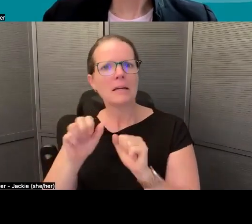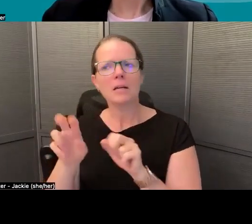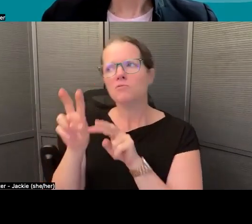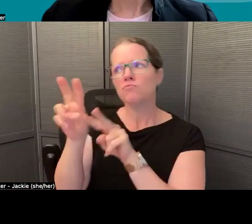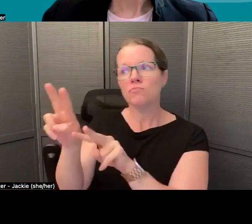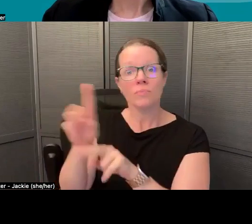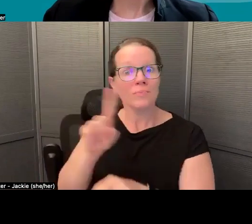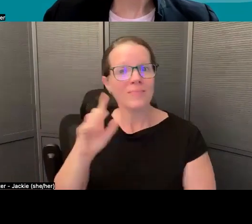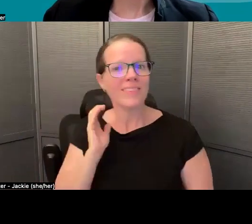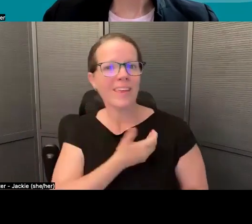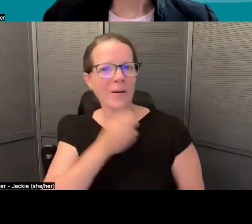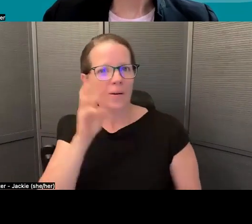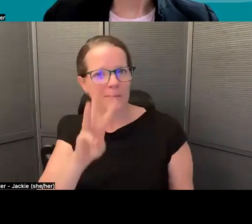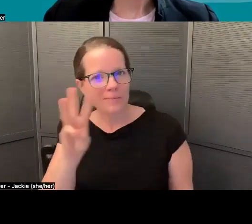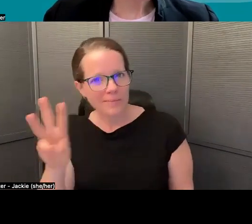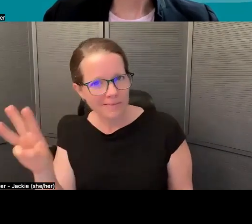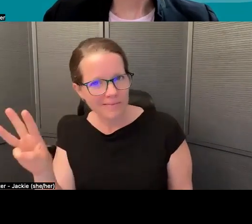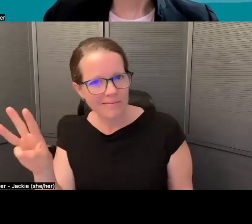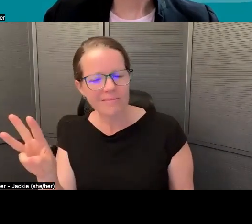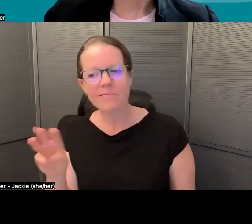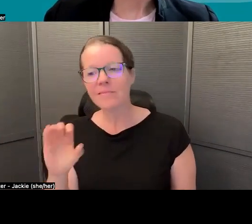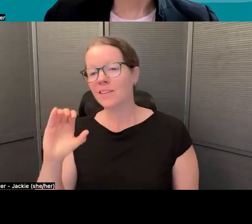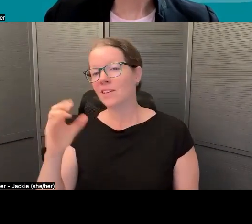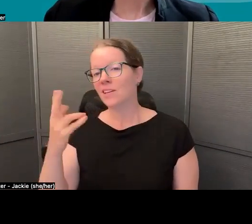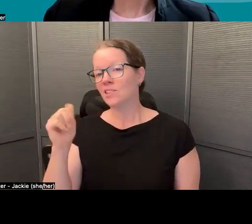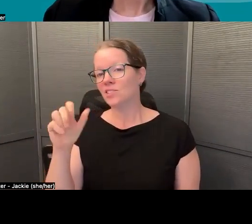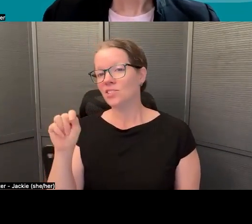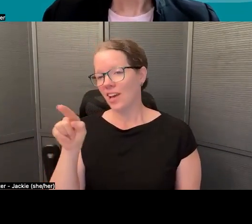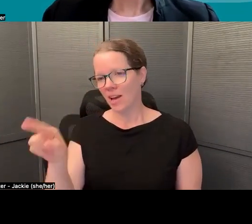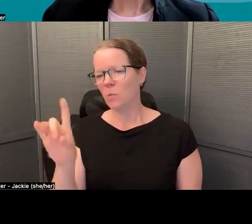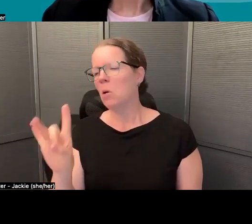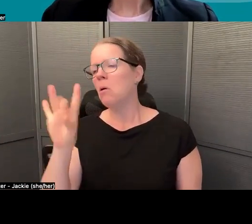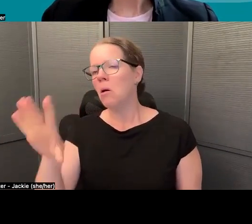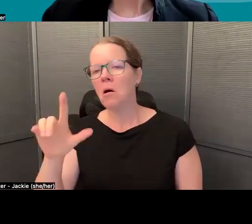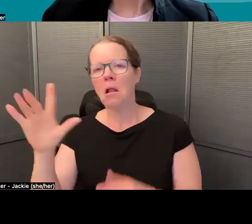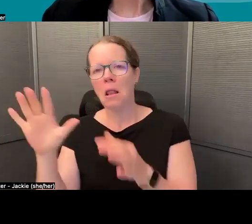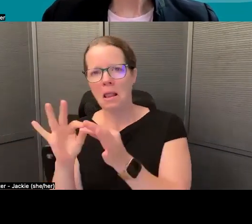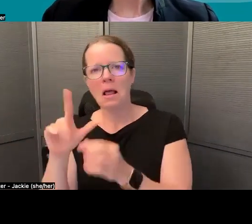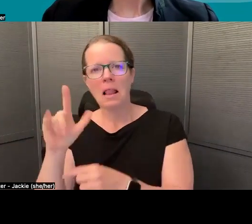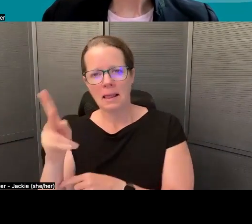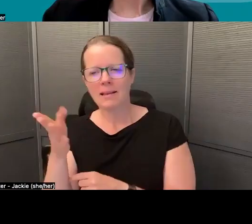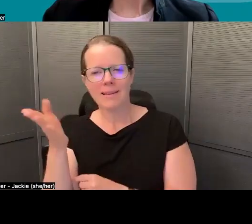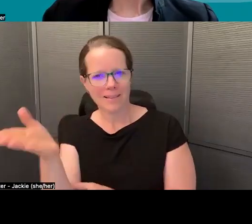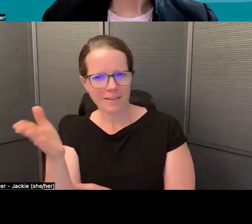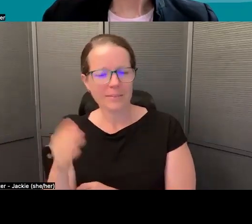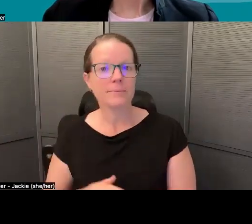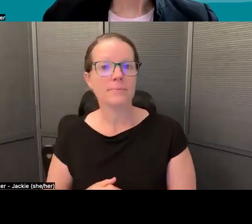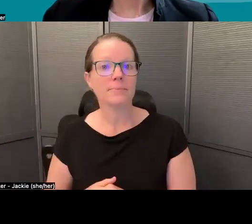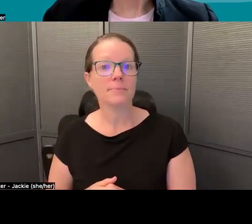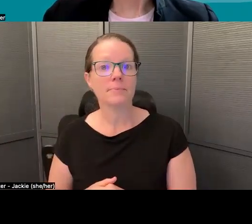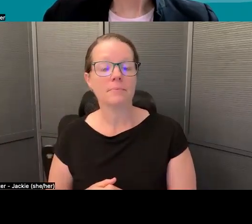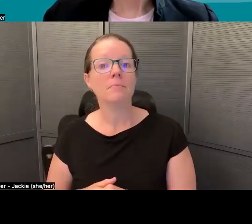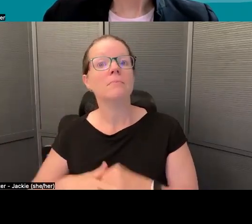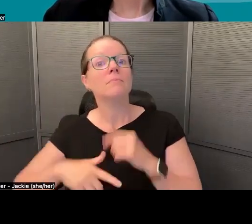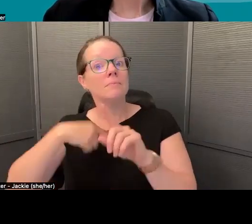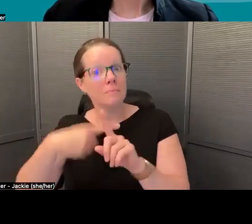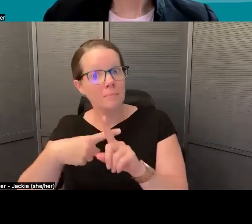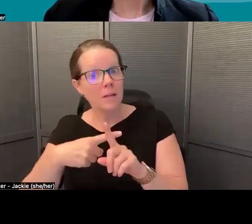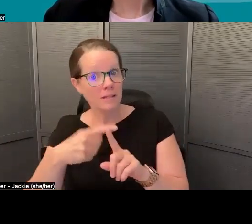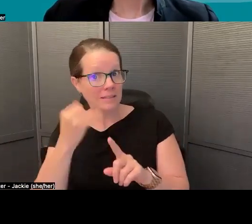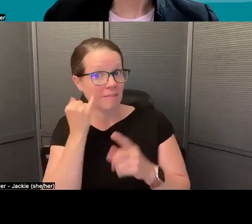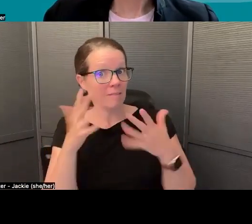websites. We'll put those websites in the chat so you have them. Also, links to the recordings will be mailed to all